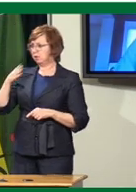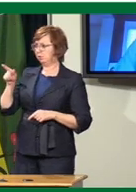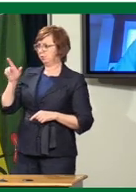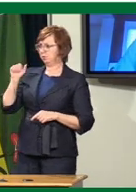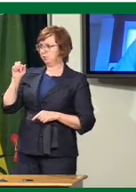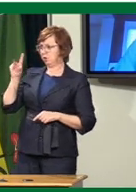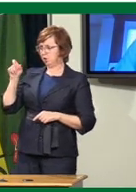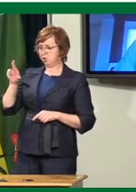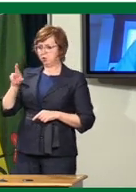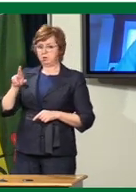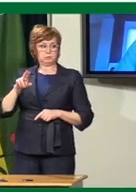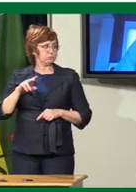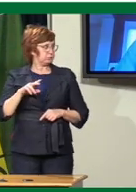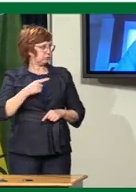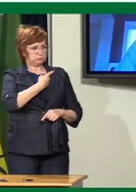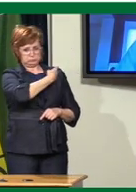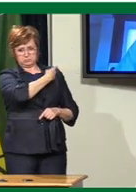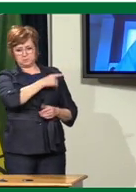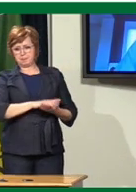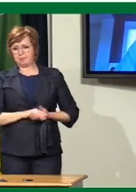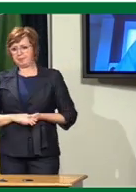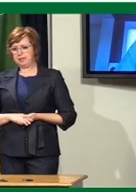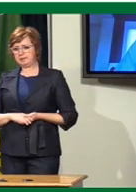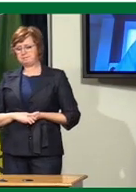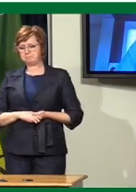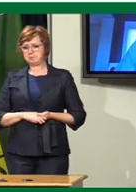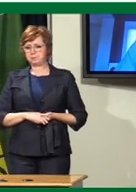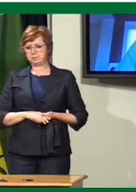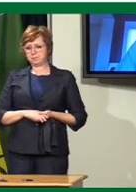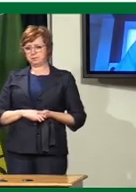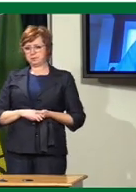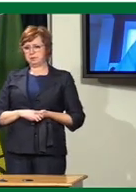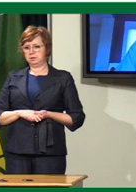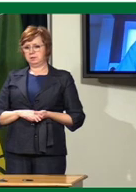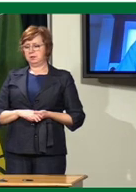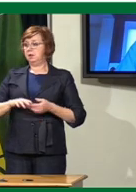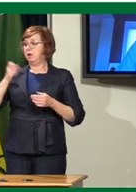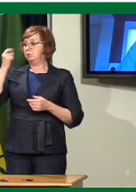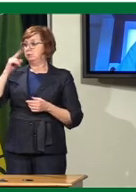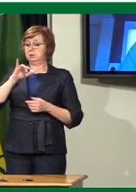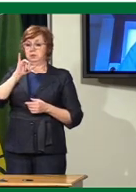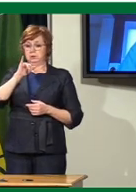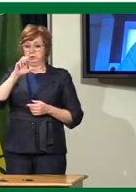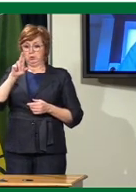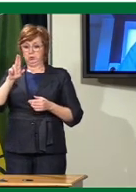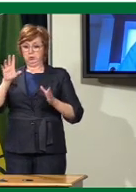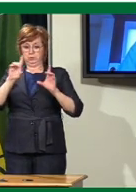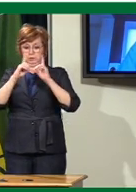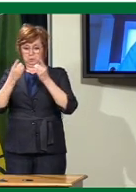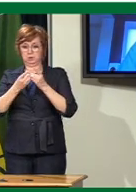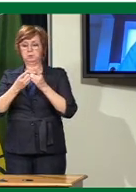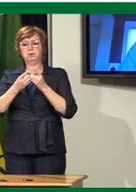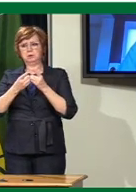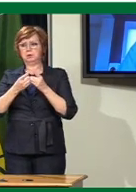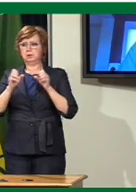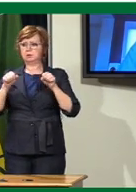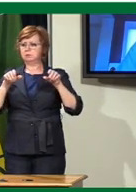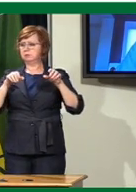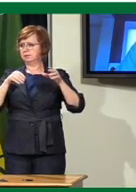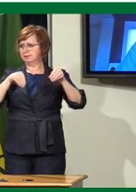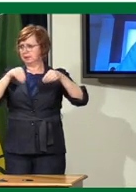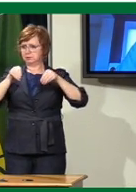Arthur. So what it looks like is ICUs do flex and fluctuate with how many people we look